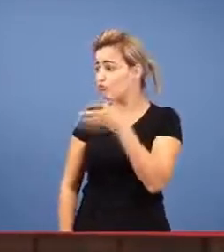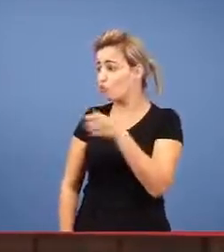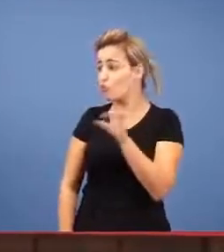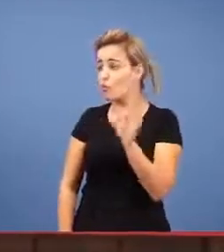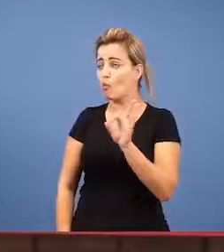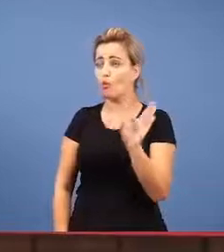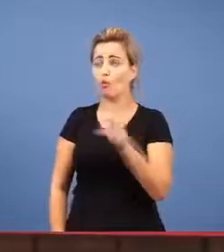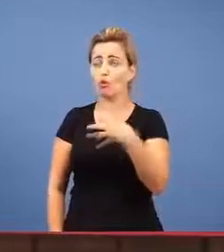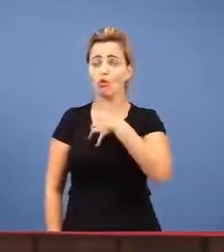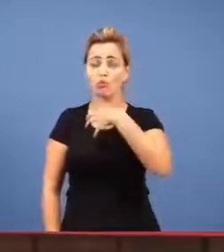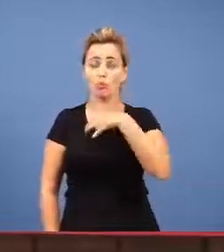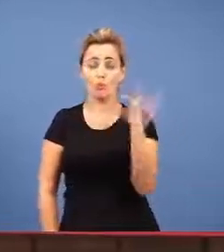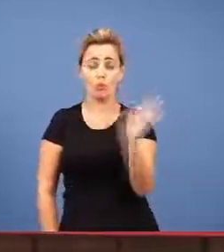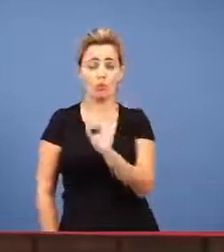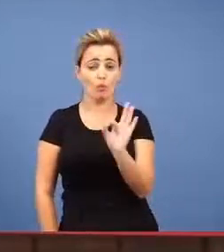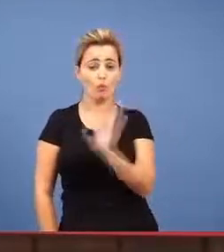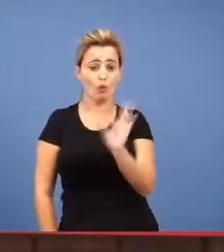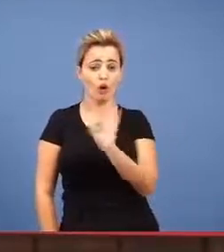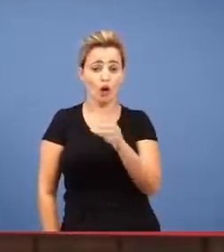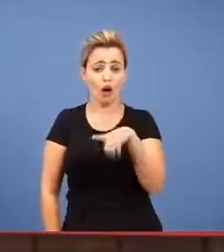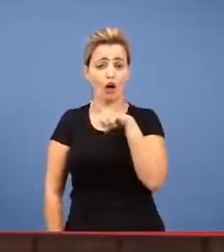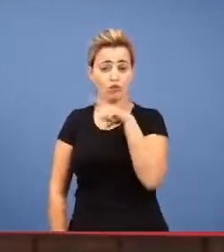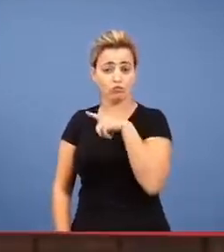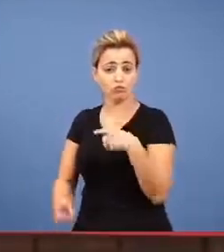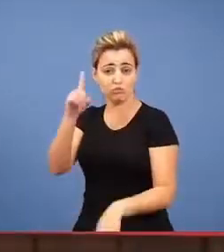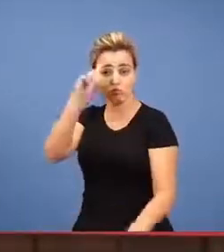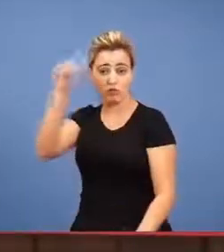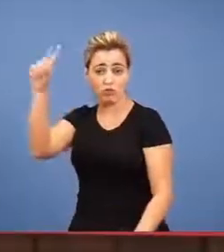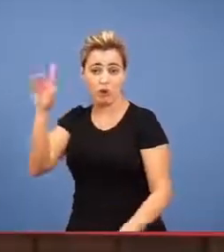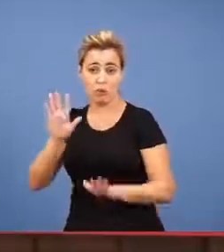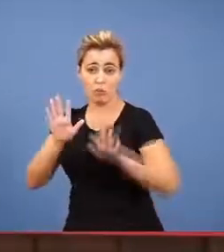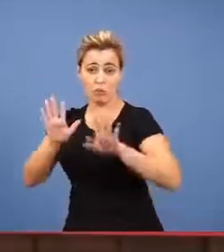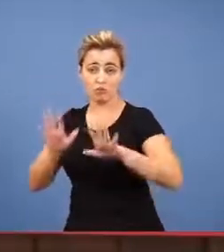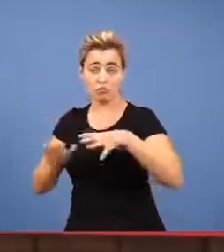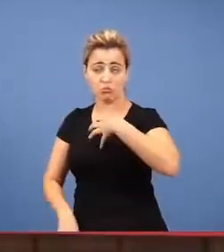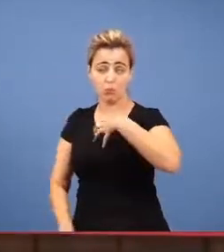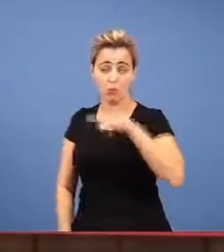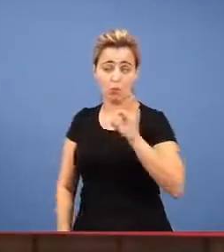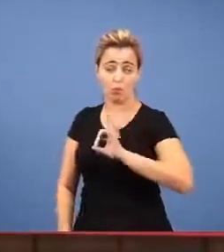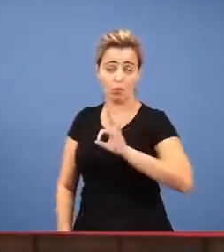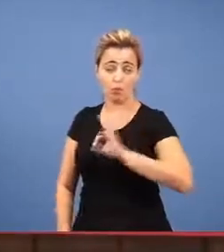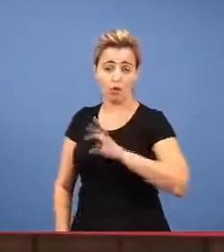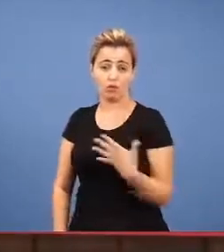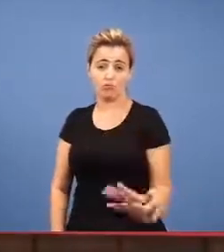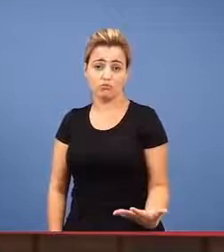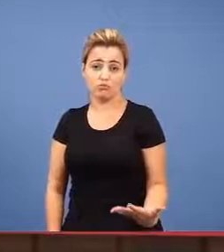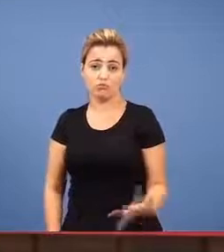back. You're saving lives. You're getting rich. That's all right.